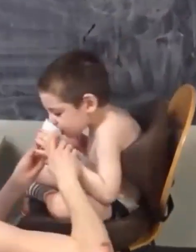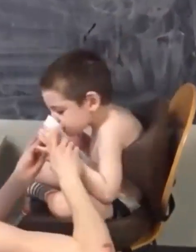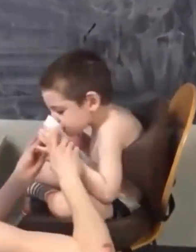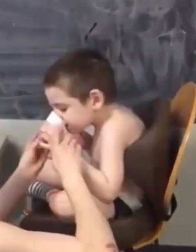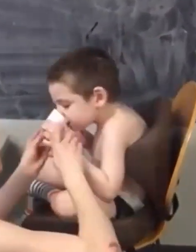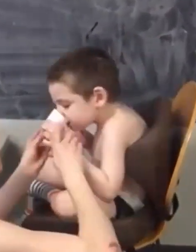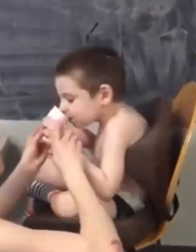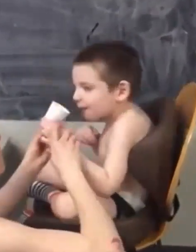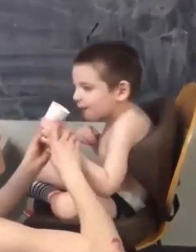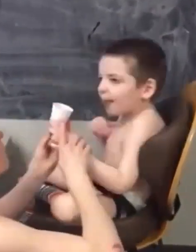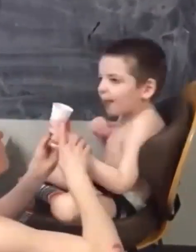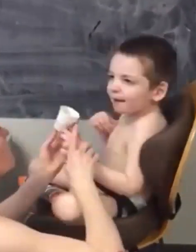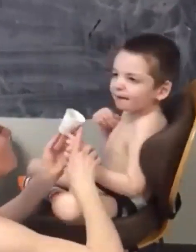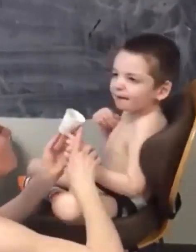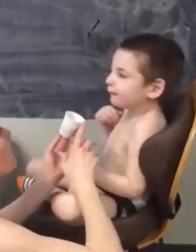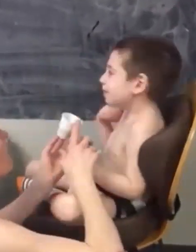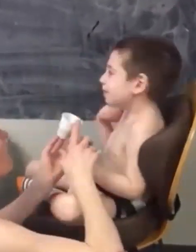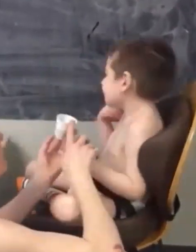mouth.